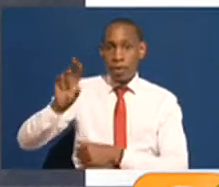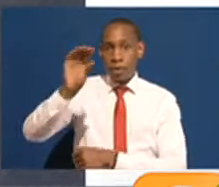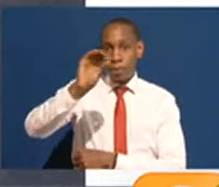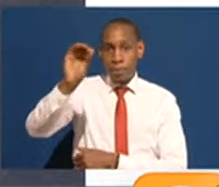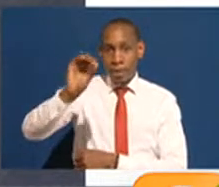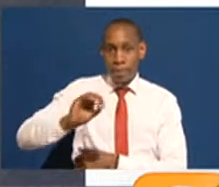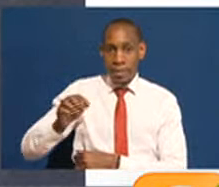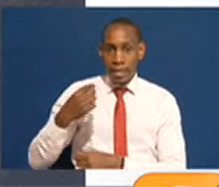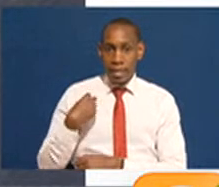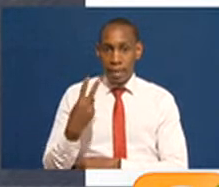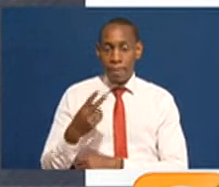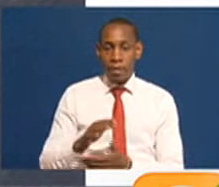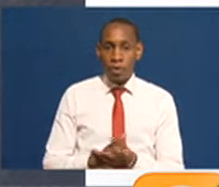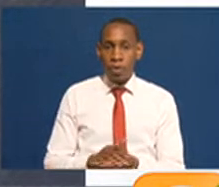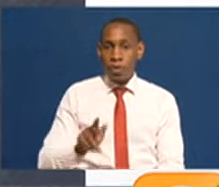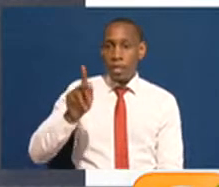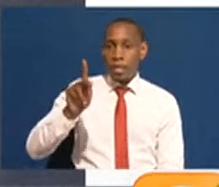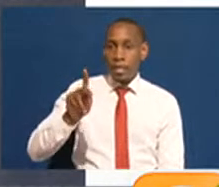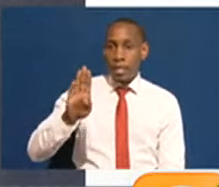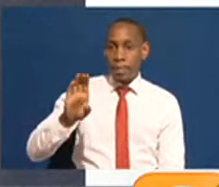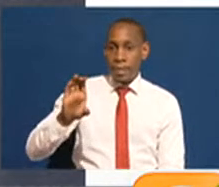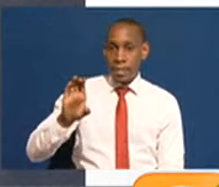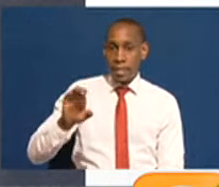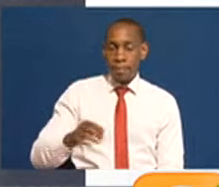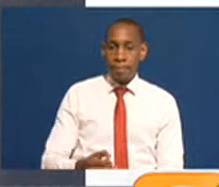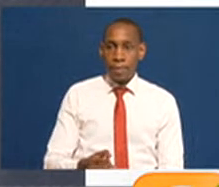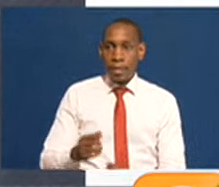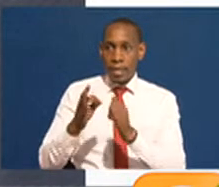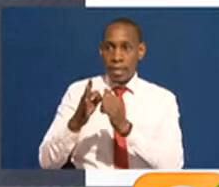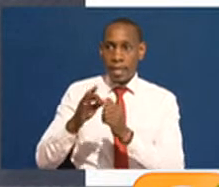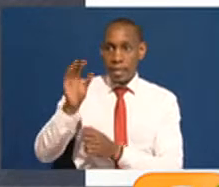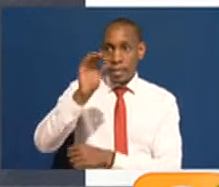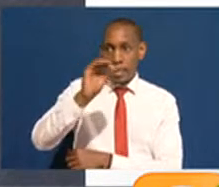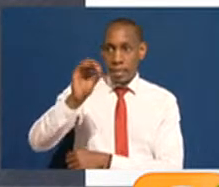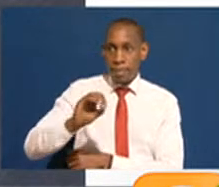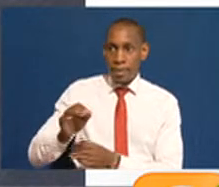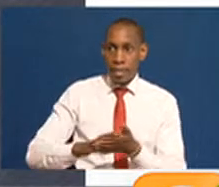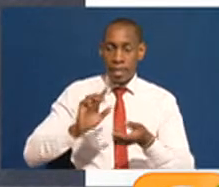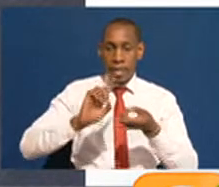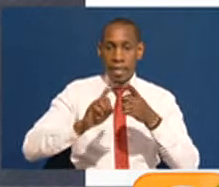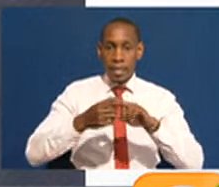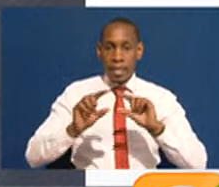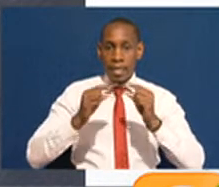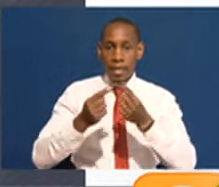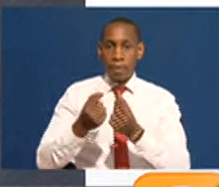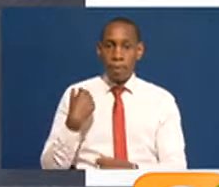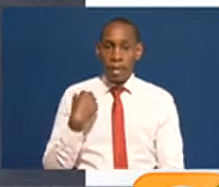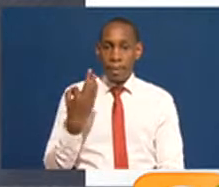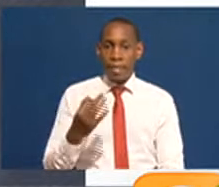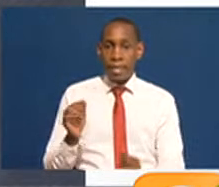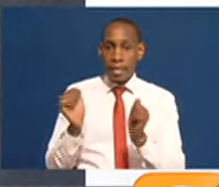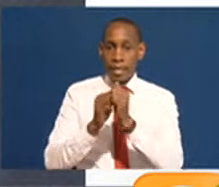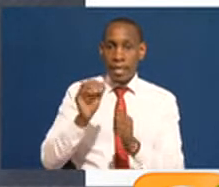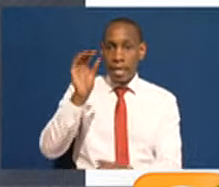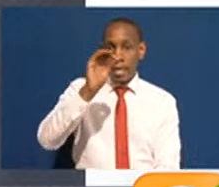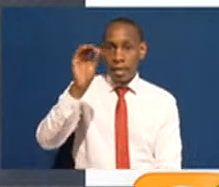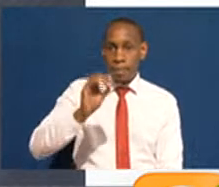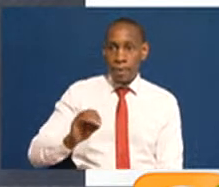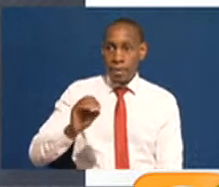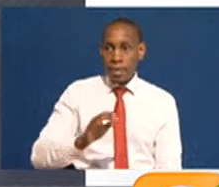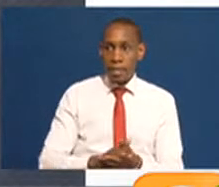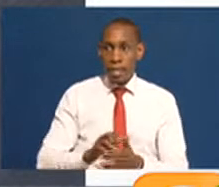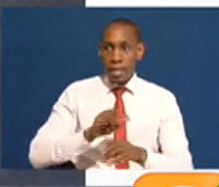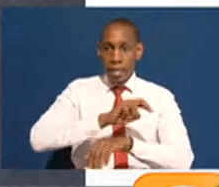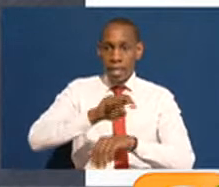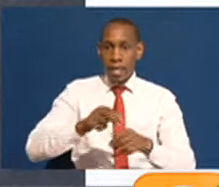62%, followed by the Kenya Broadcasting Corporation at 13%. The Standard Group was placed third at 10% and